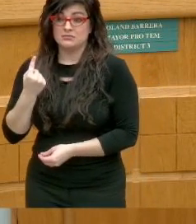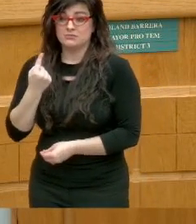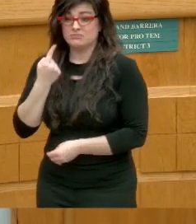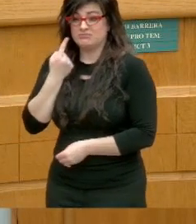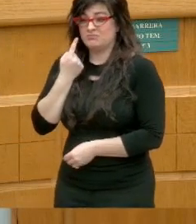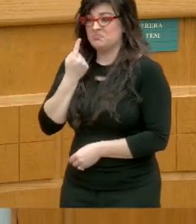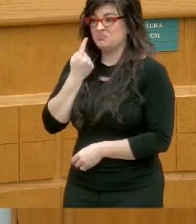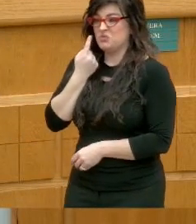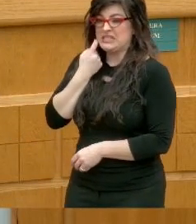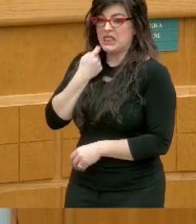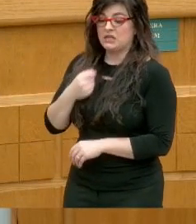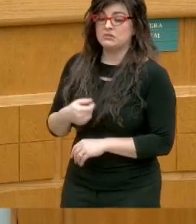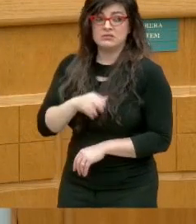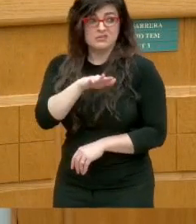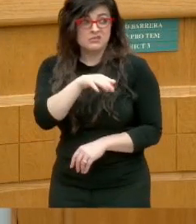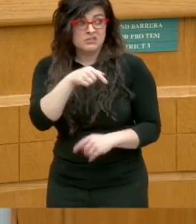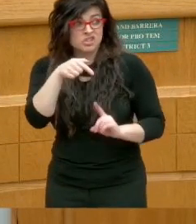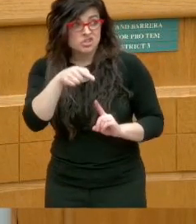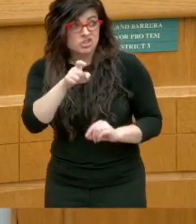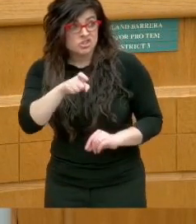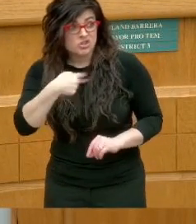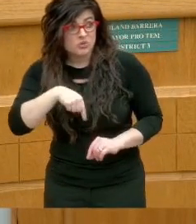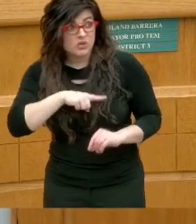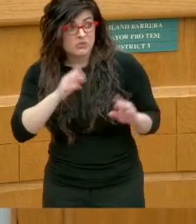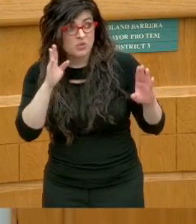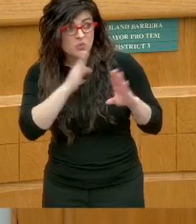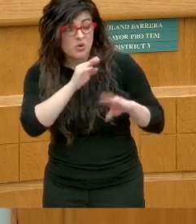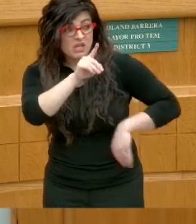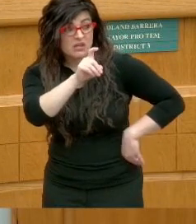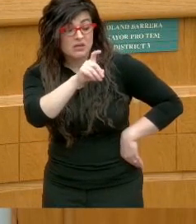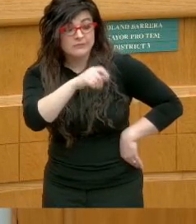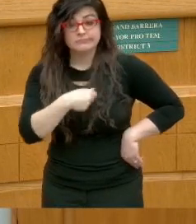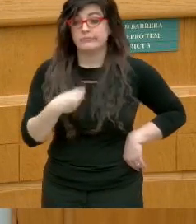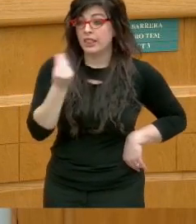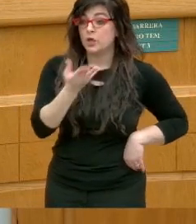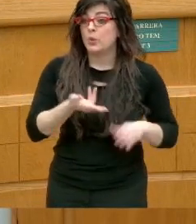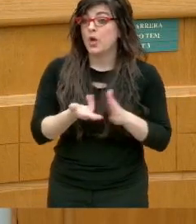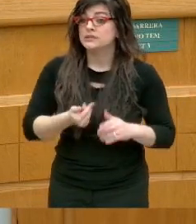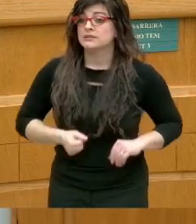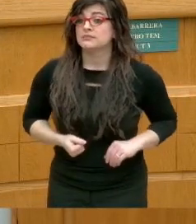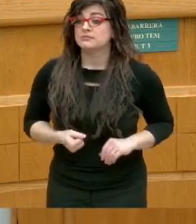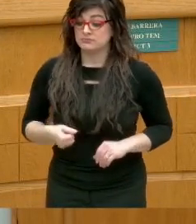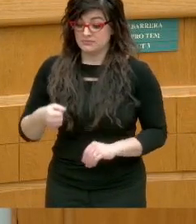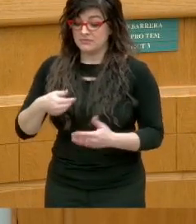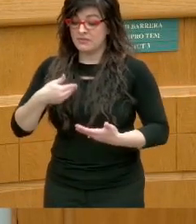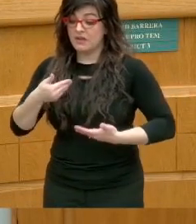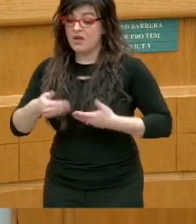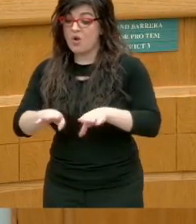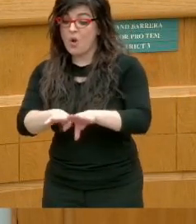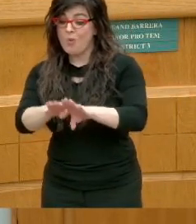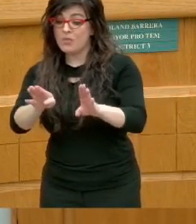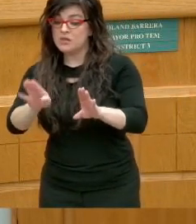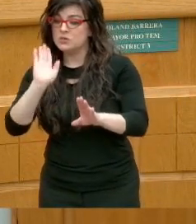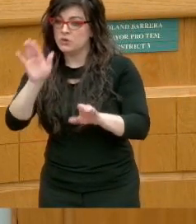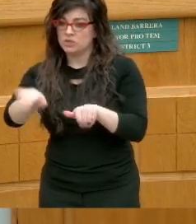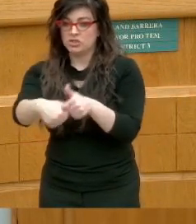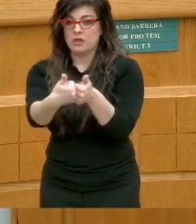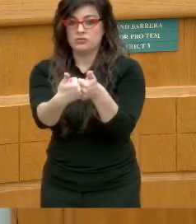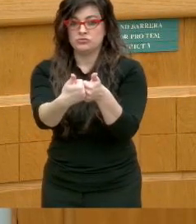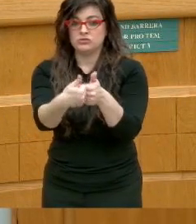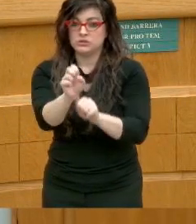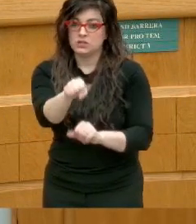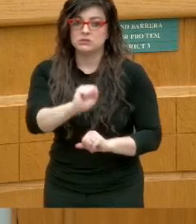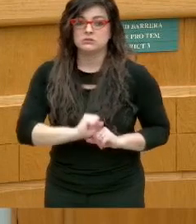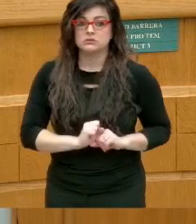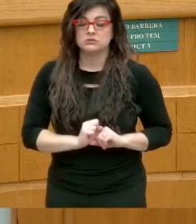say it this way. I believe we have a tremendous challenge ahead of us, but I also believe I have a tremendous confidence in